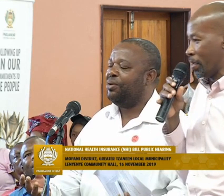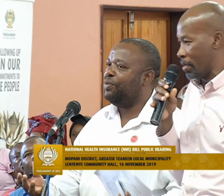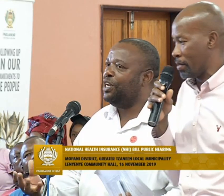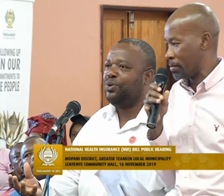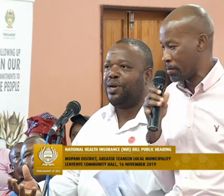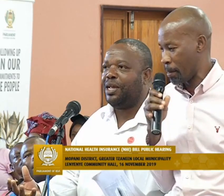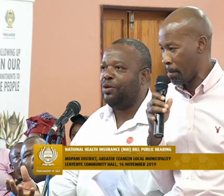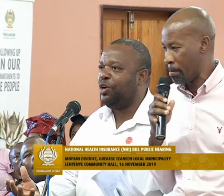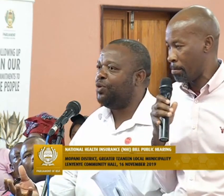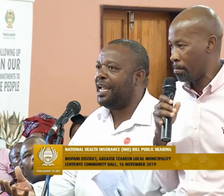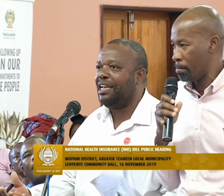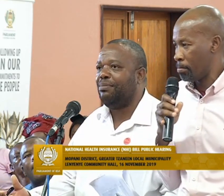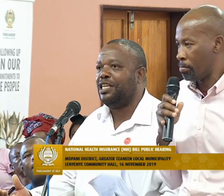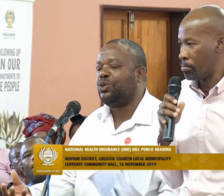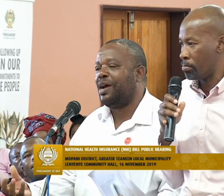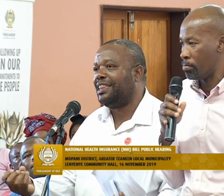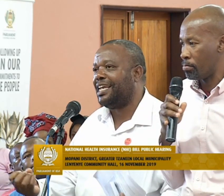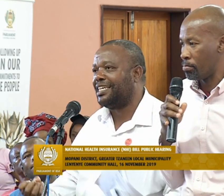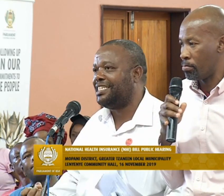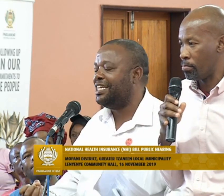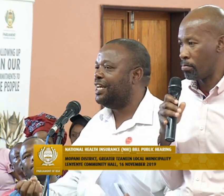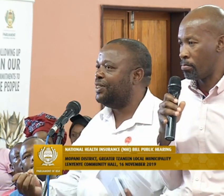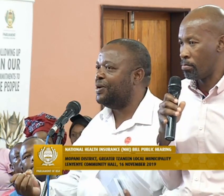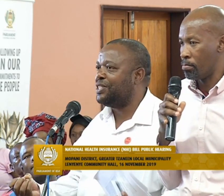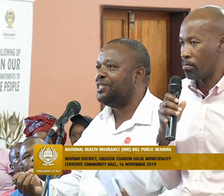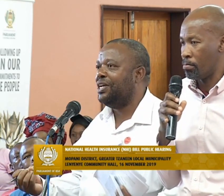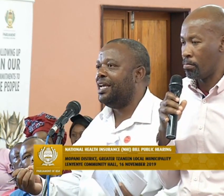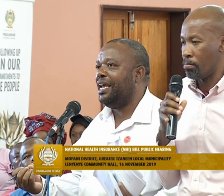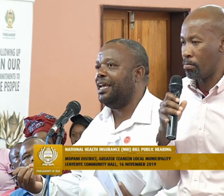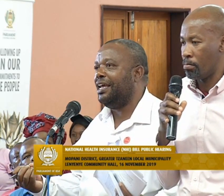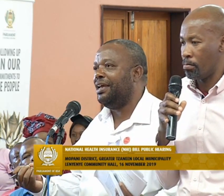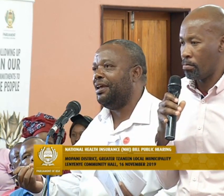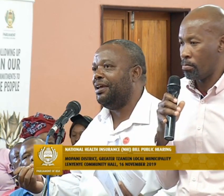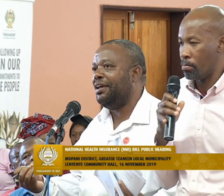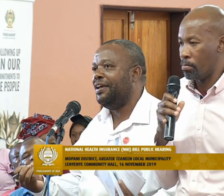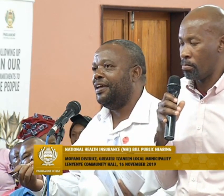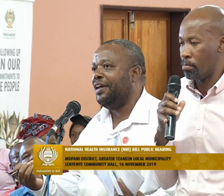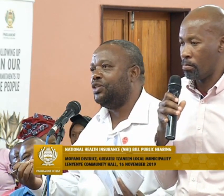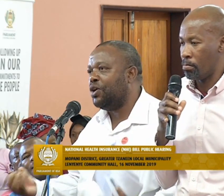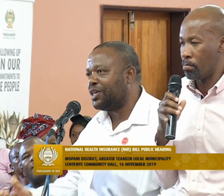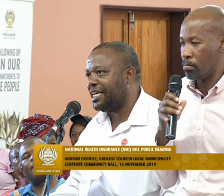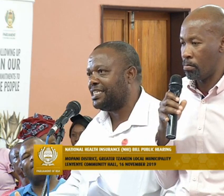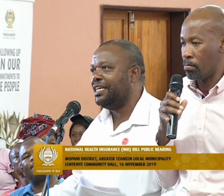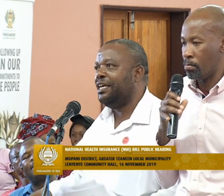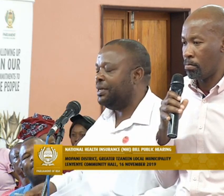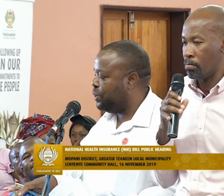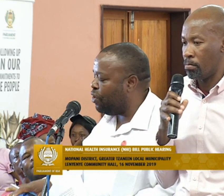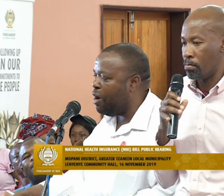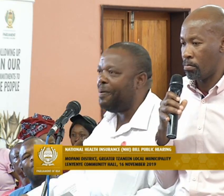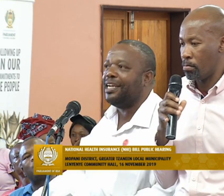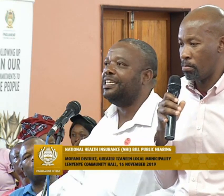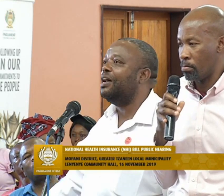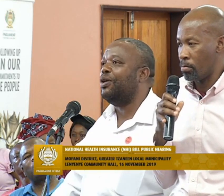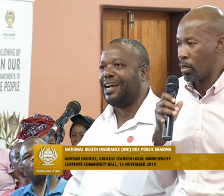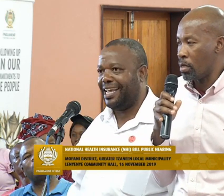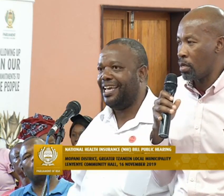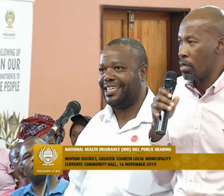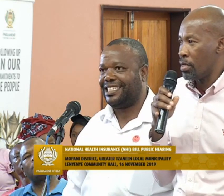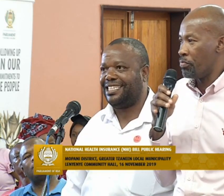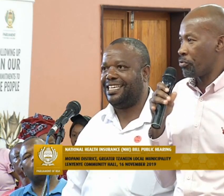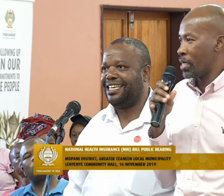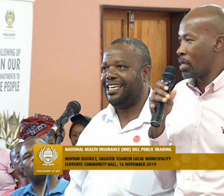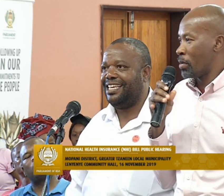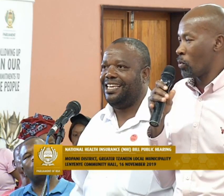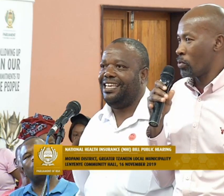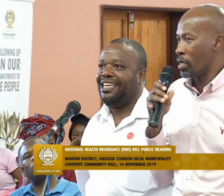don't have medical aid mara ga ke a tsaba re tshwanje re ye ga mola re khone access di services. I know that even though I don't have a medical aid, I